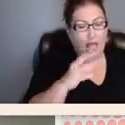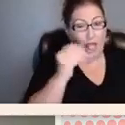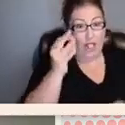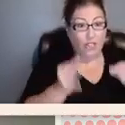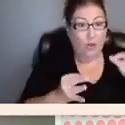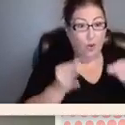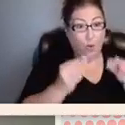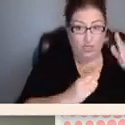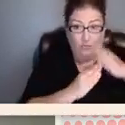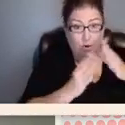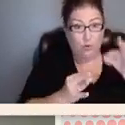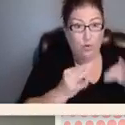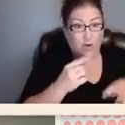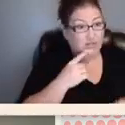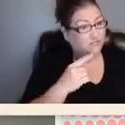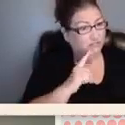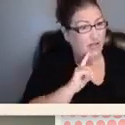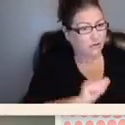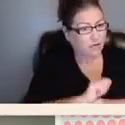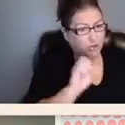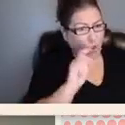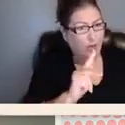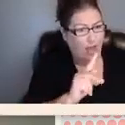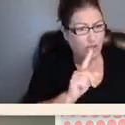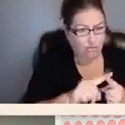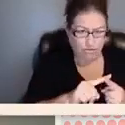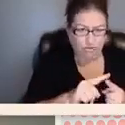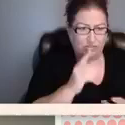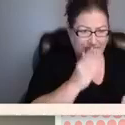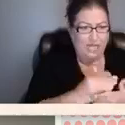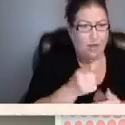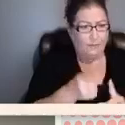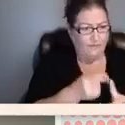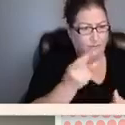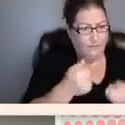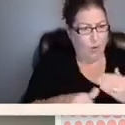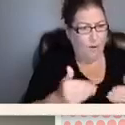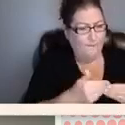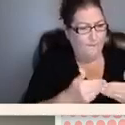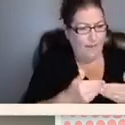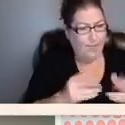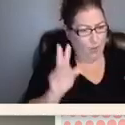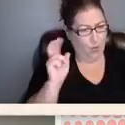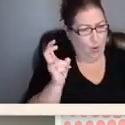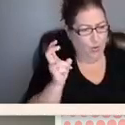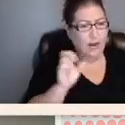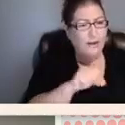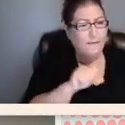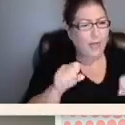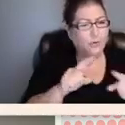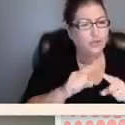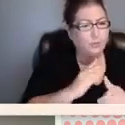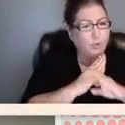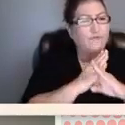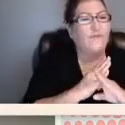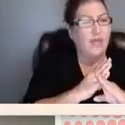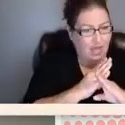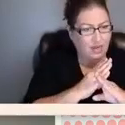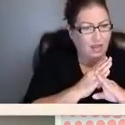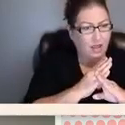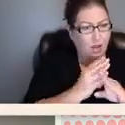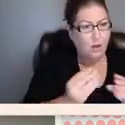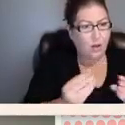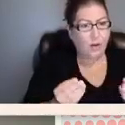okay to sterilize this person against her will, quote, in order to prevent our being swamped